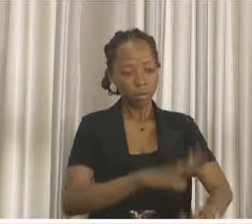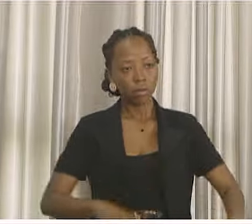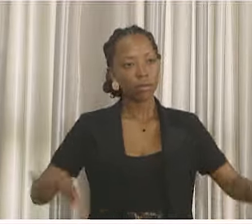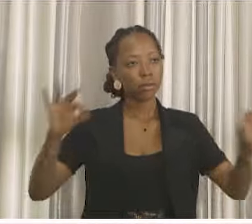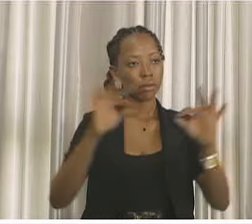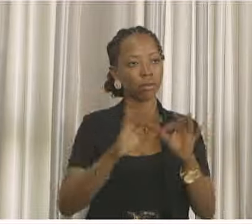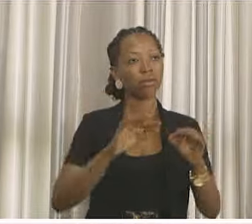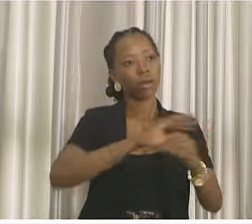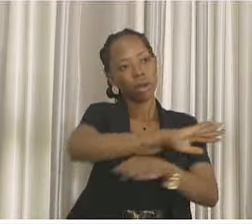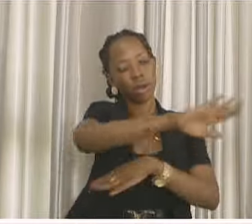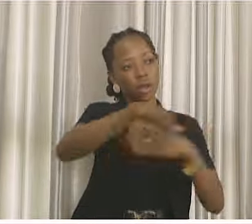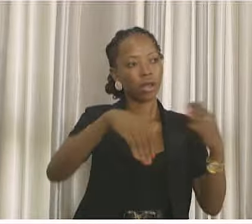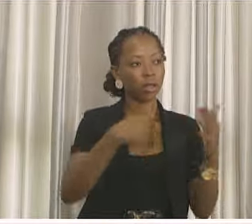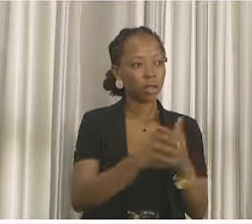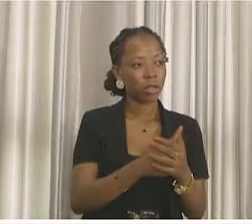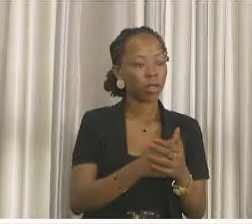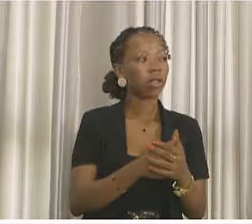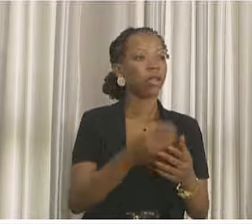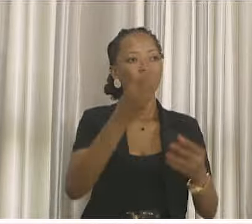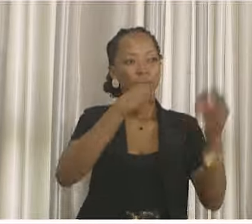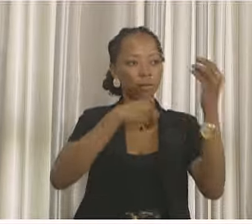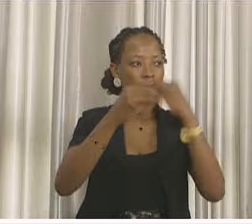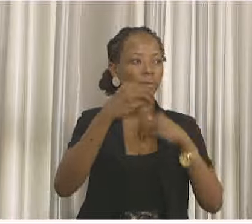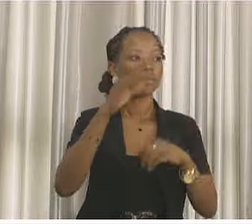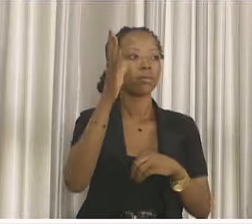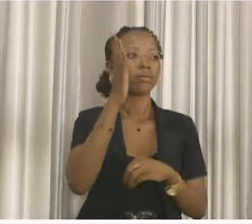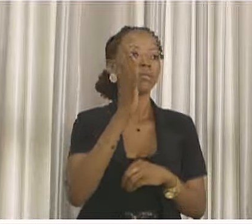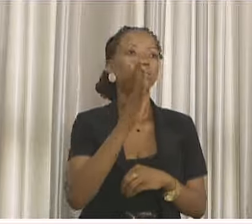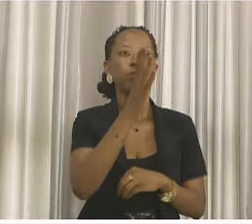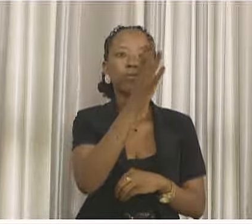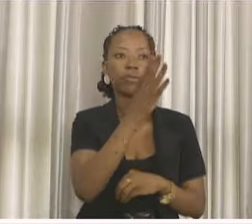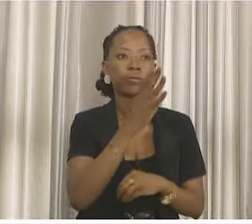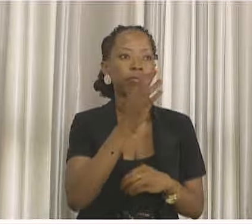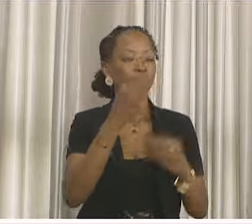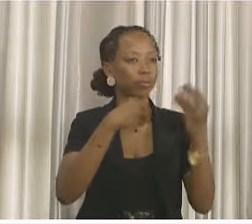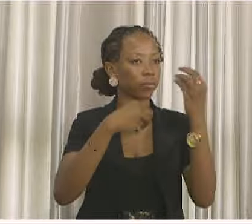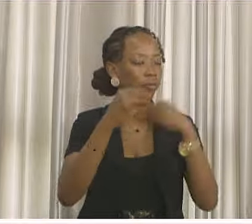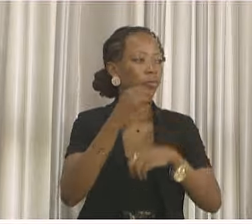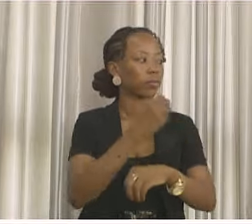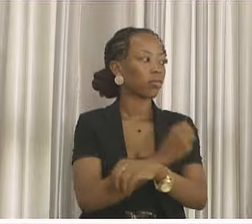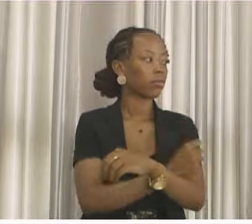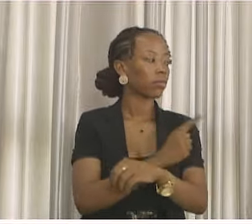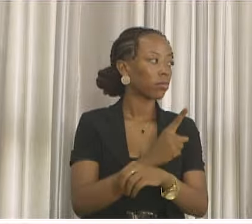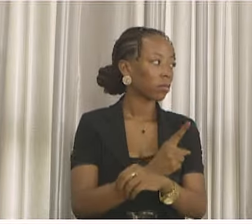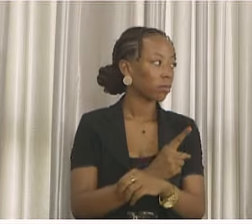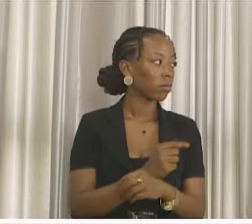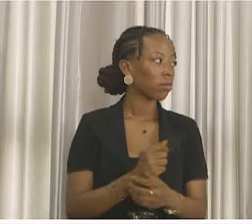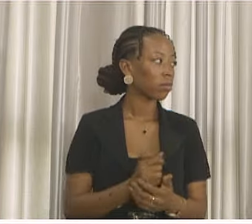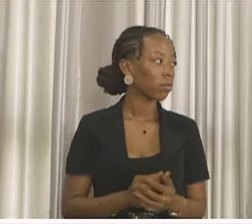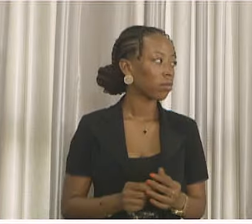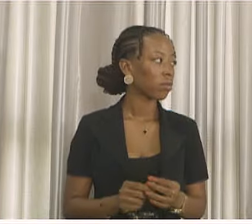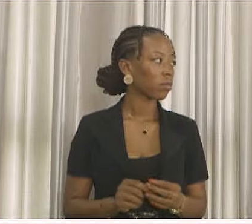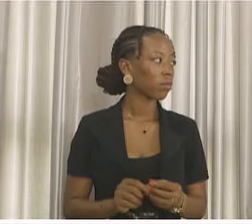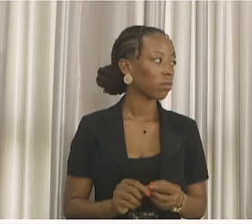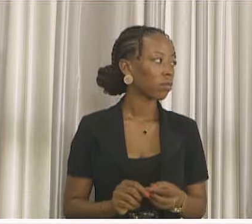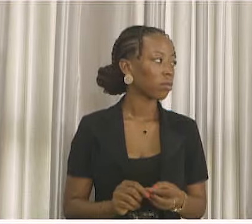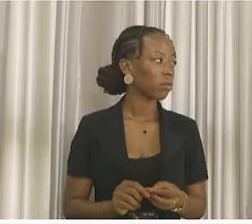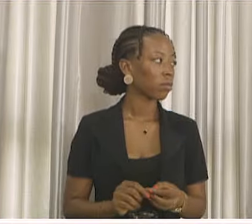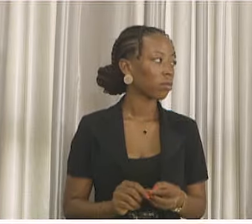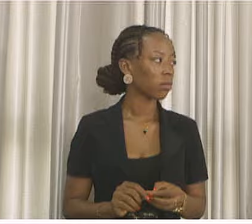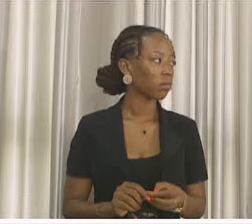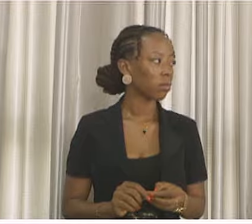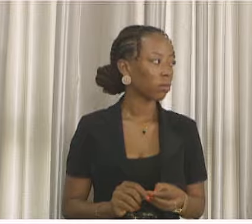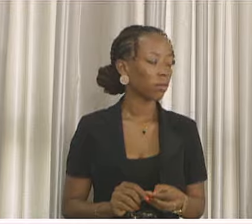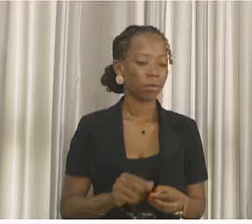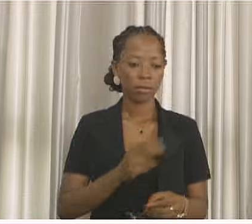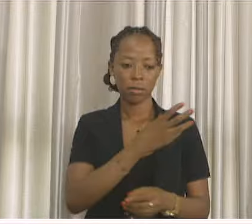program now for Feed Salon. Right. And this Feed Salon, that's why I say it's not a gimmick. It's not for say you put